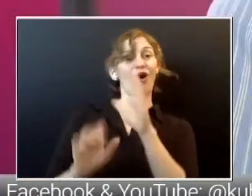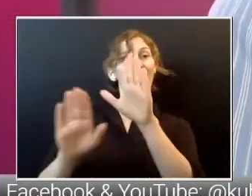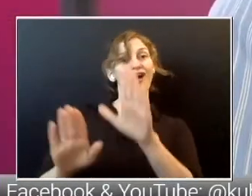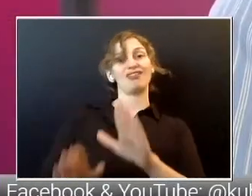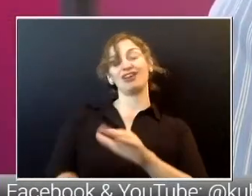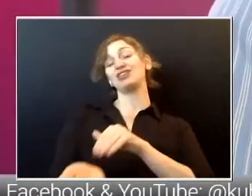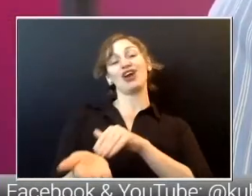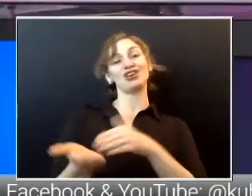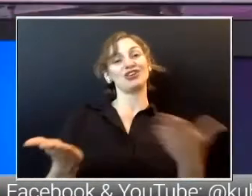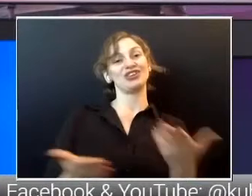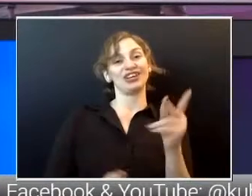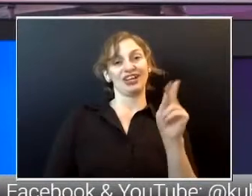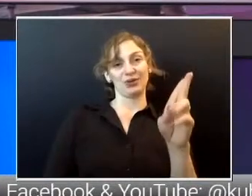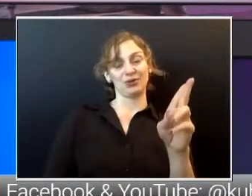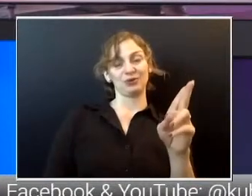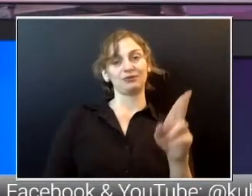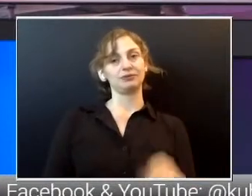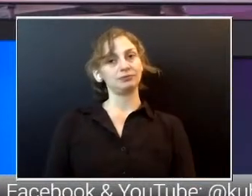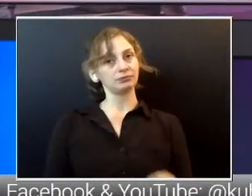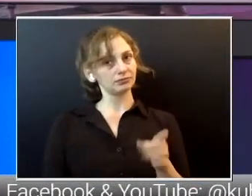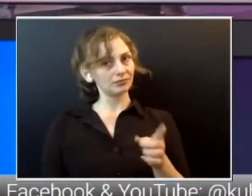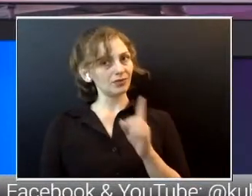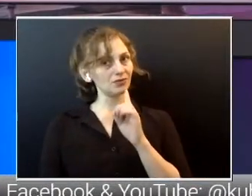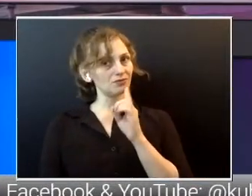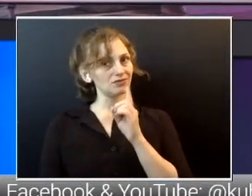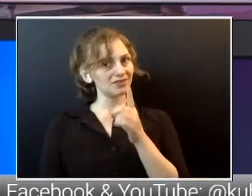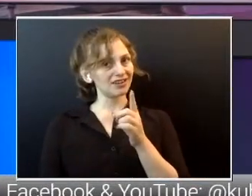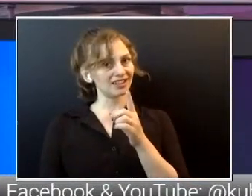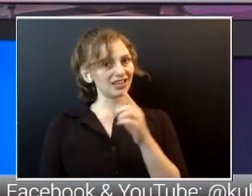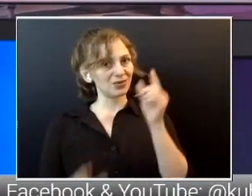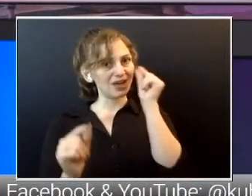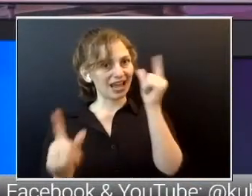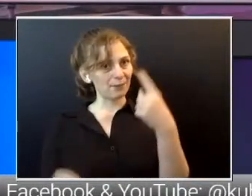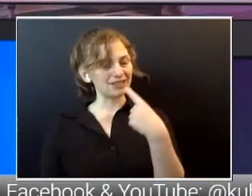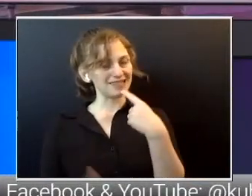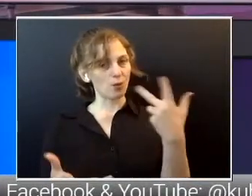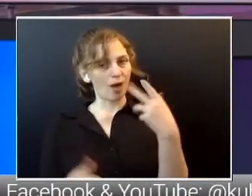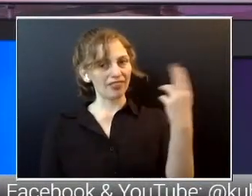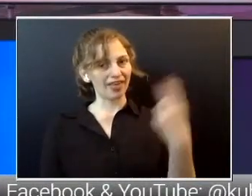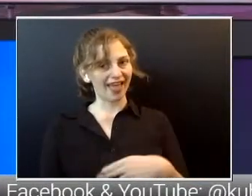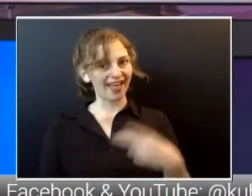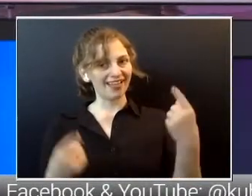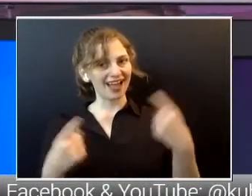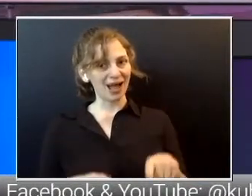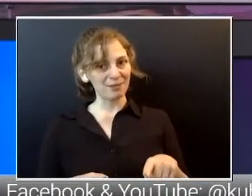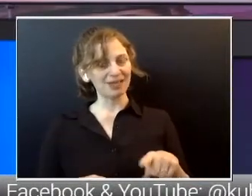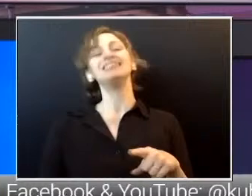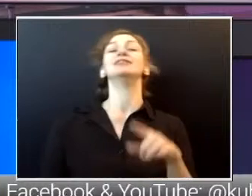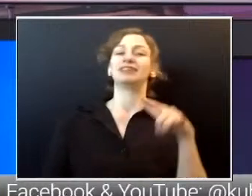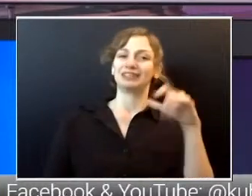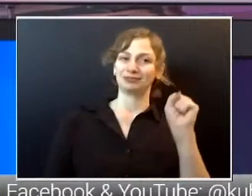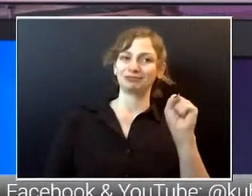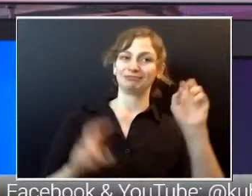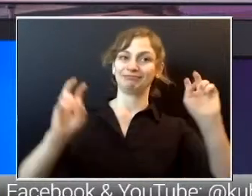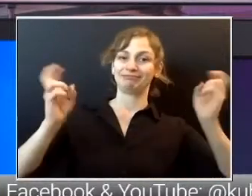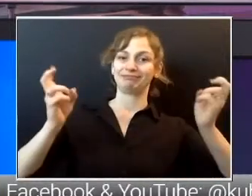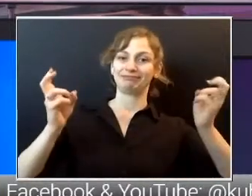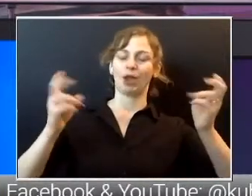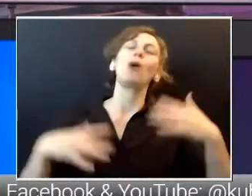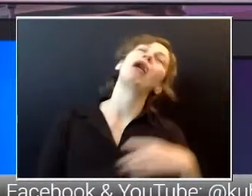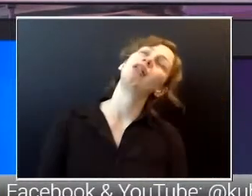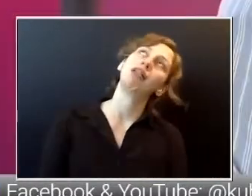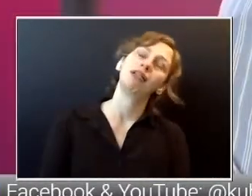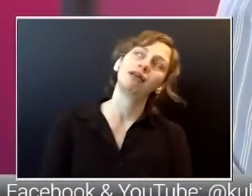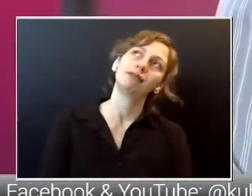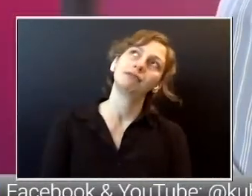Now, I got to ask, did you really wake up and say, what the hell happened? I did. I really. I used the word hell. No, I don't think he was. My best friend was